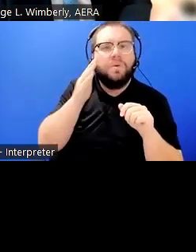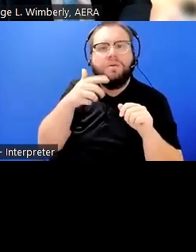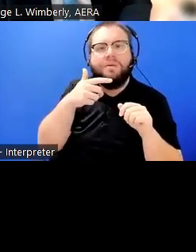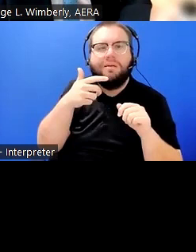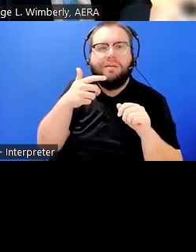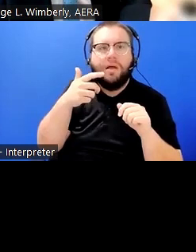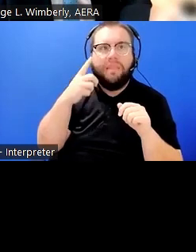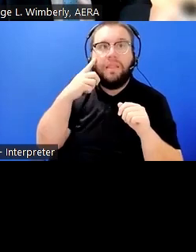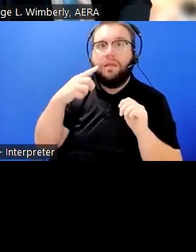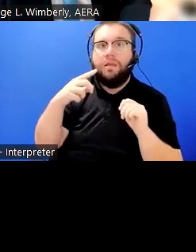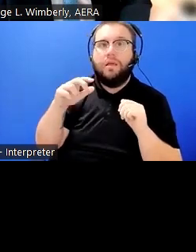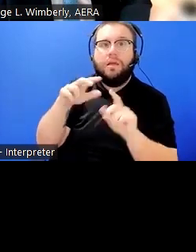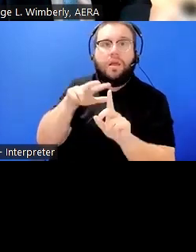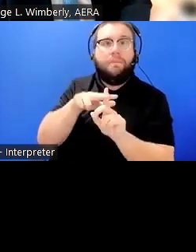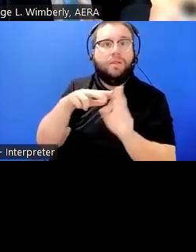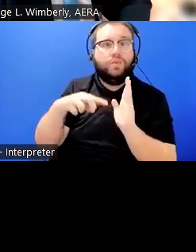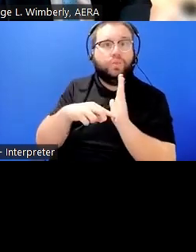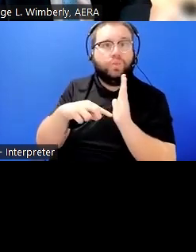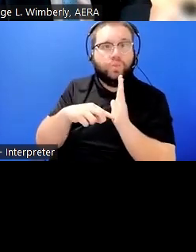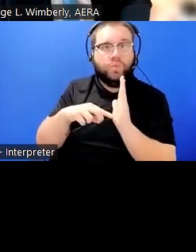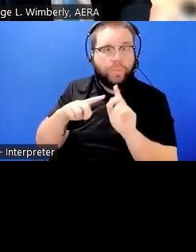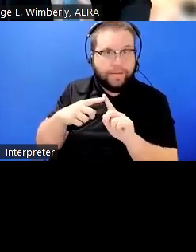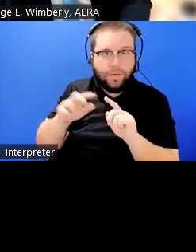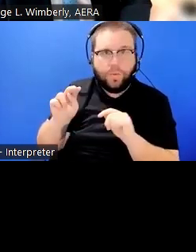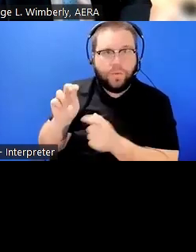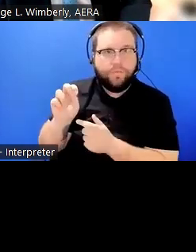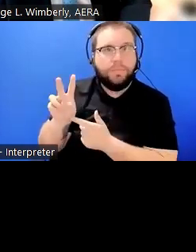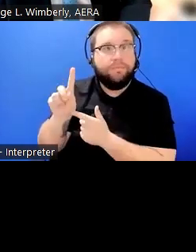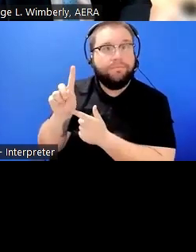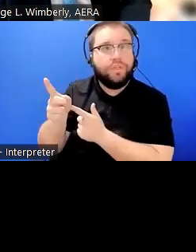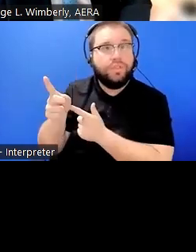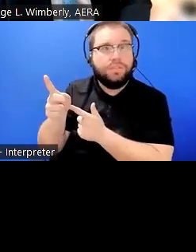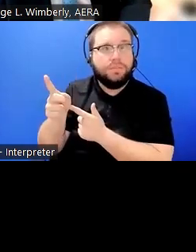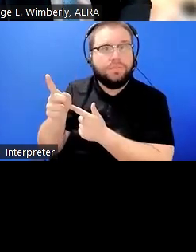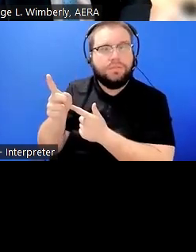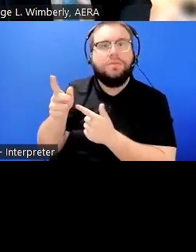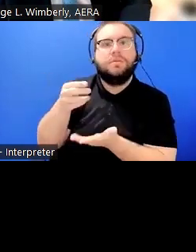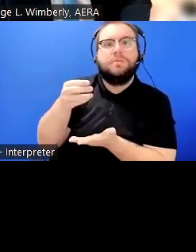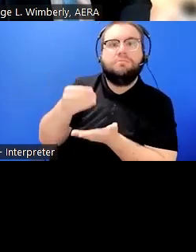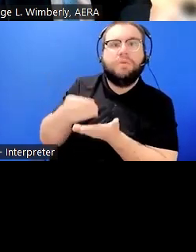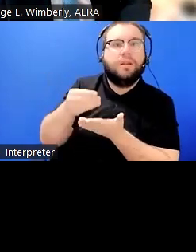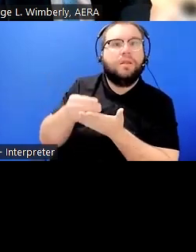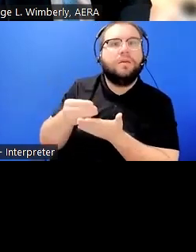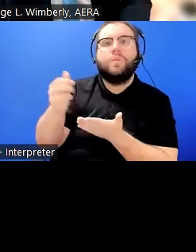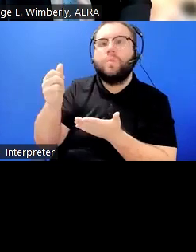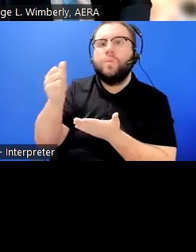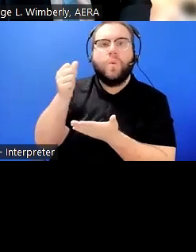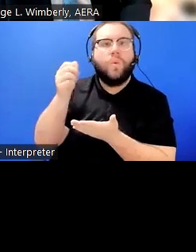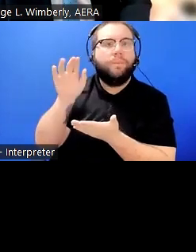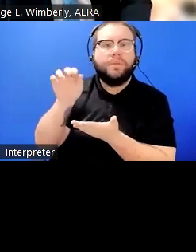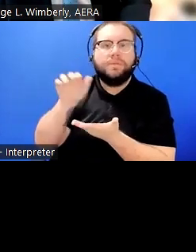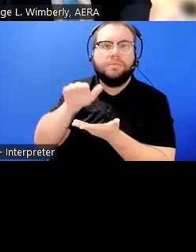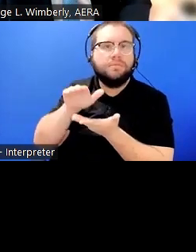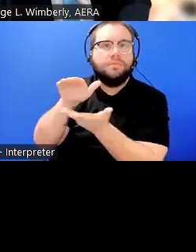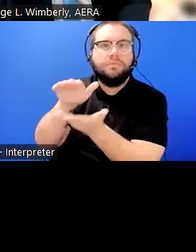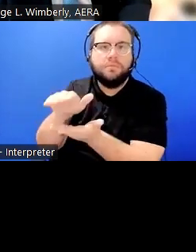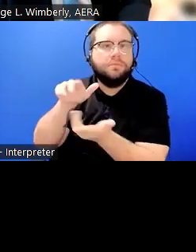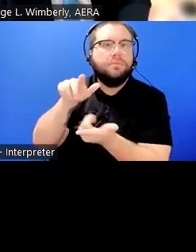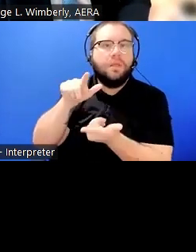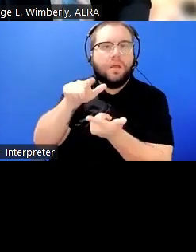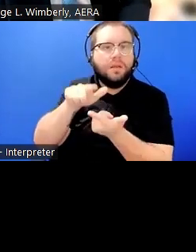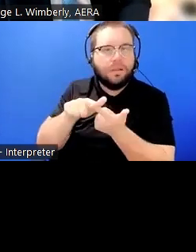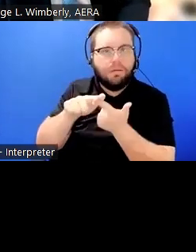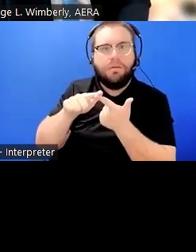November 1st. Funds won't be dispersed if you're recommended for funding. Funds will not be dispersed until